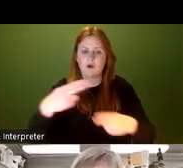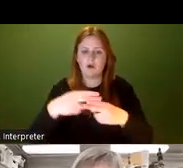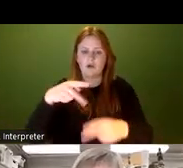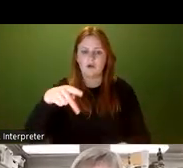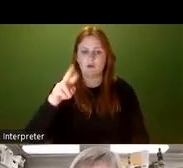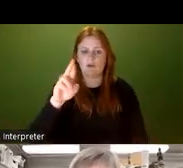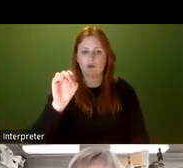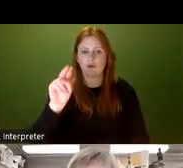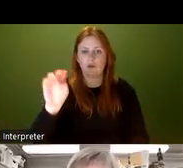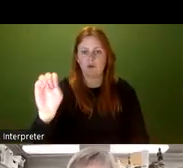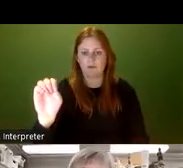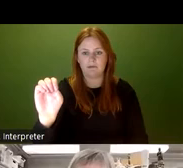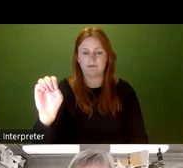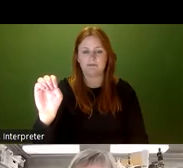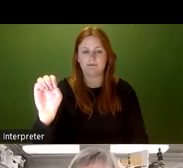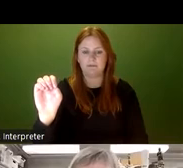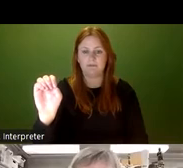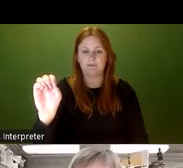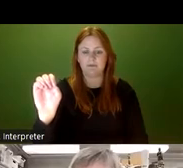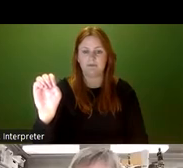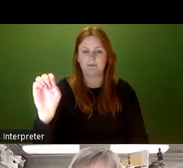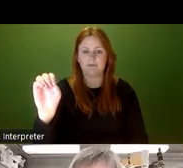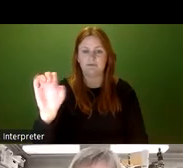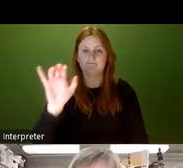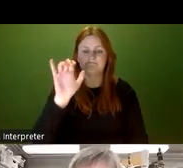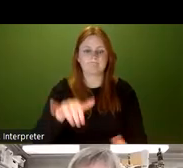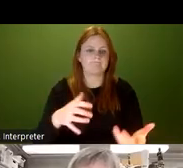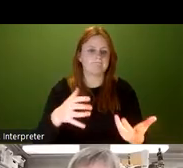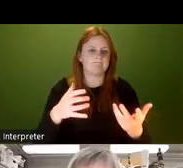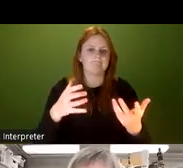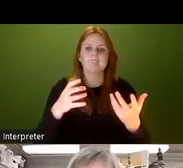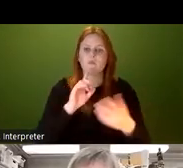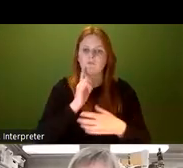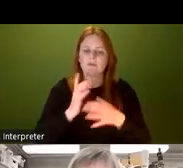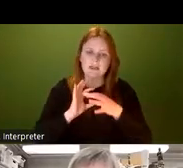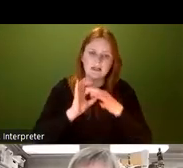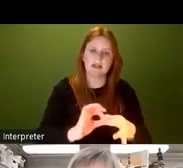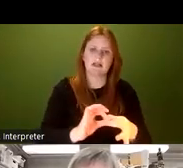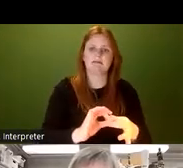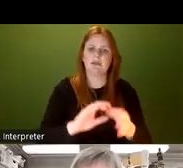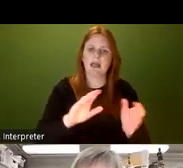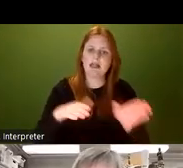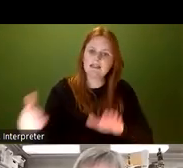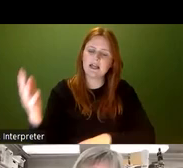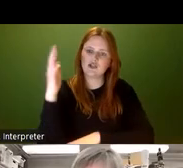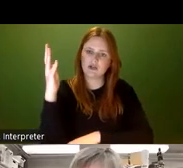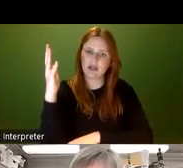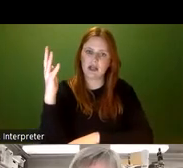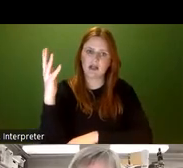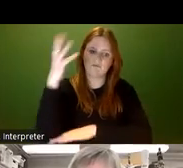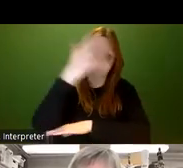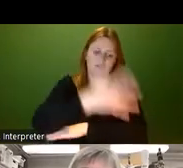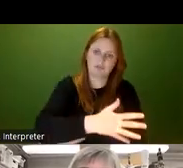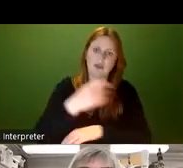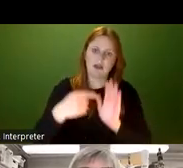was definitely resonating with that that big dead tree I showed earlier in Point